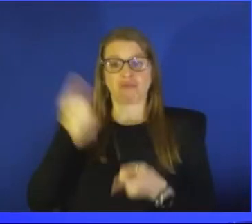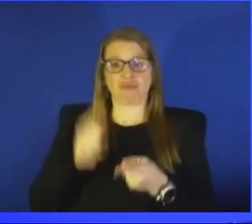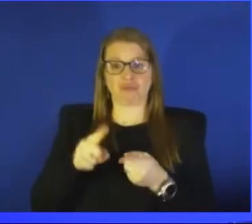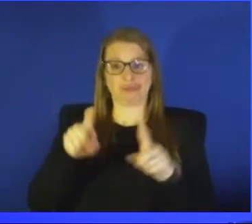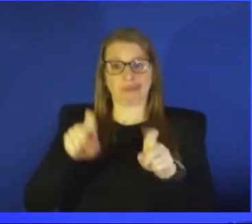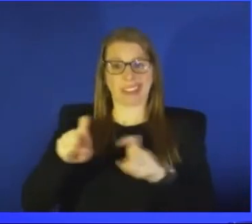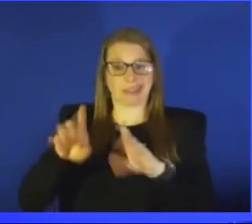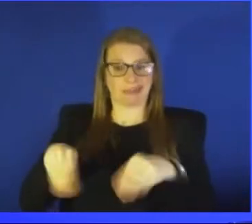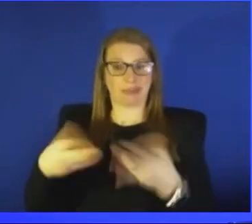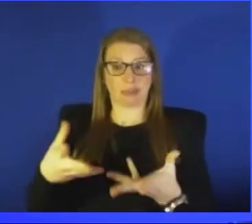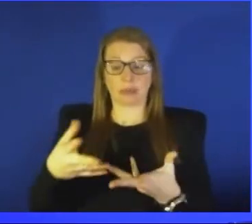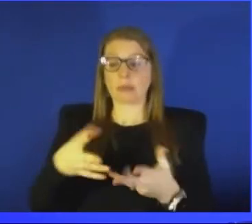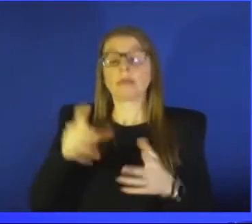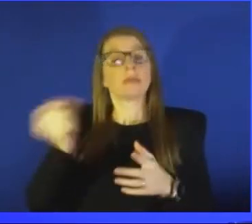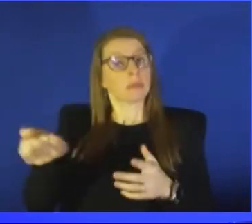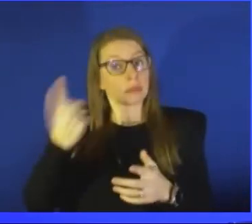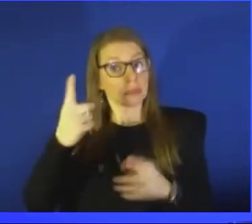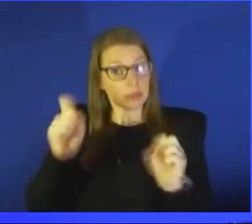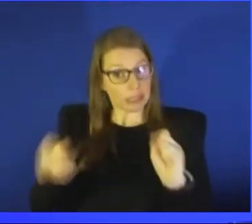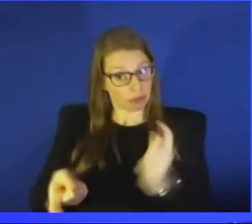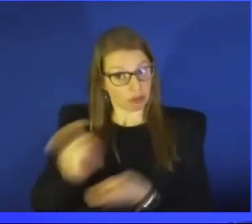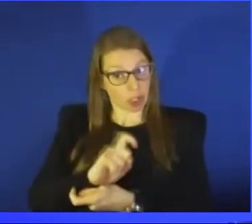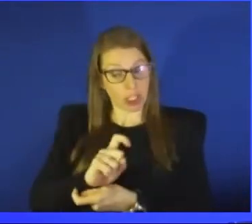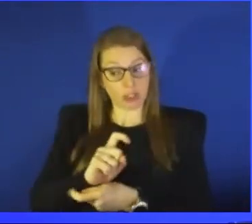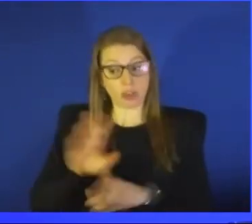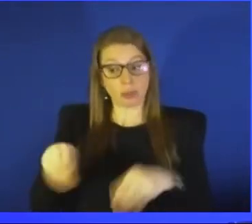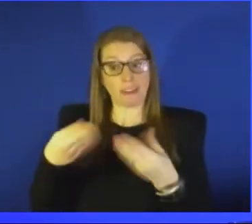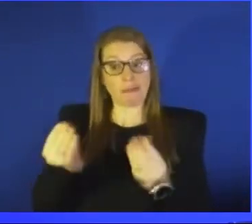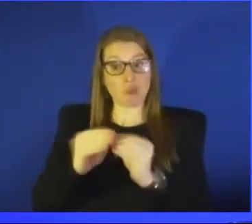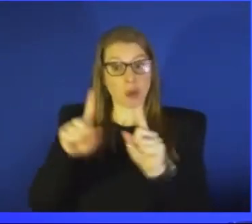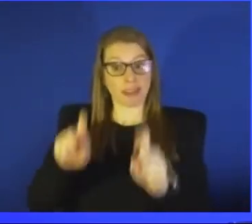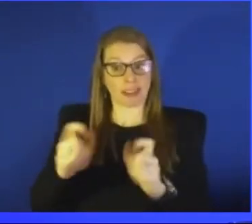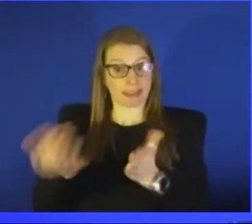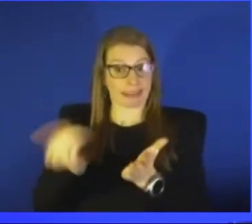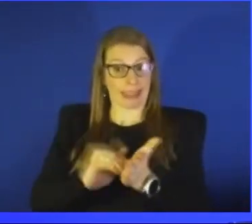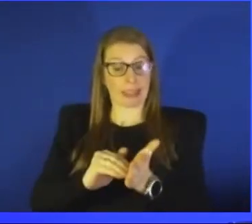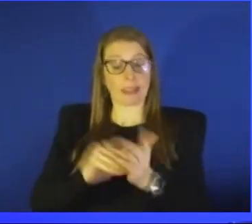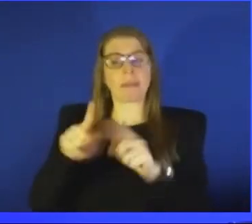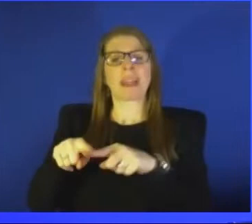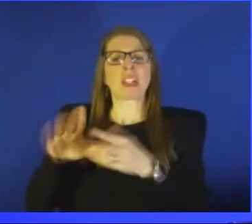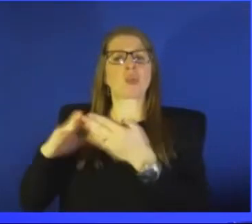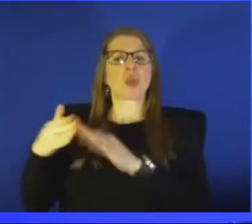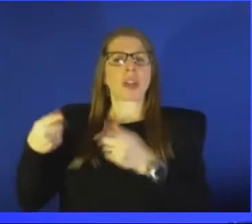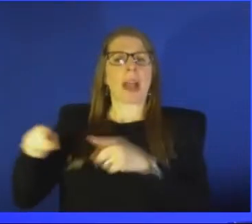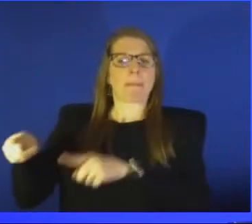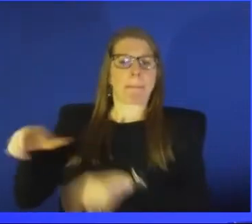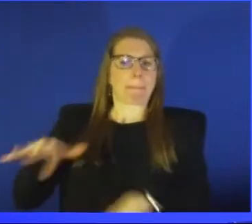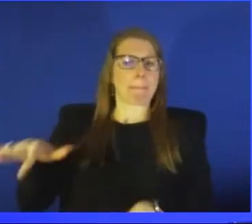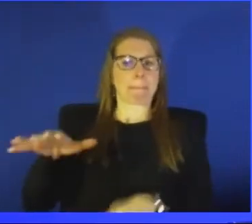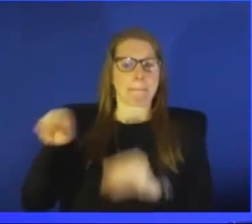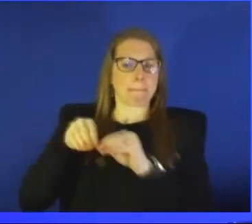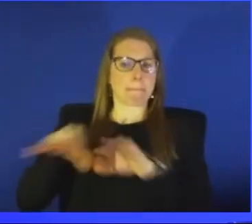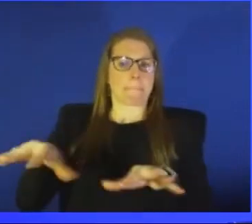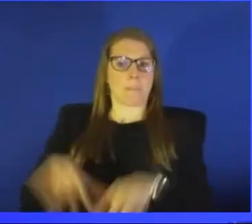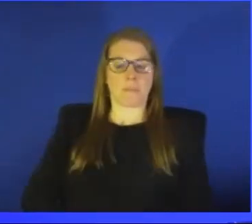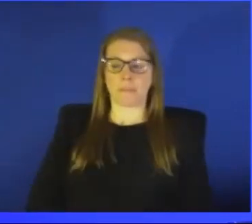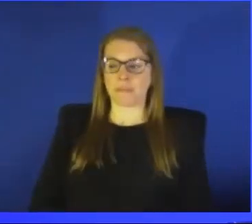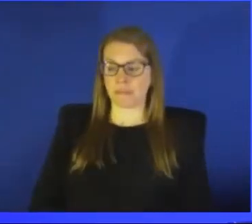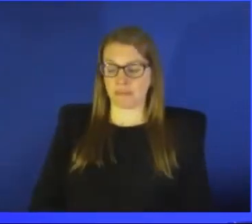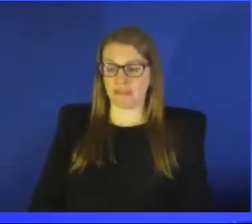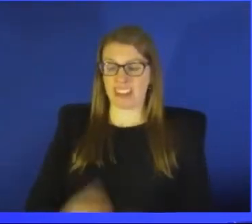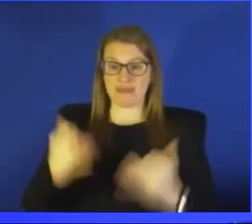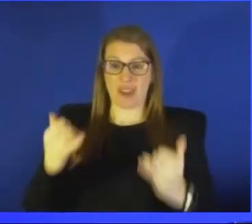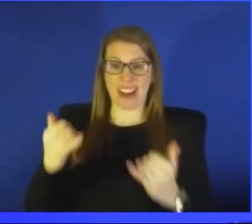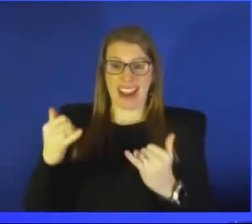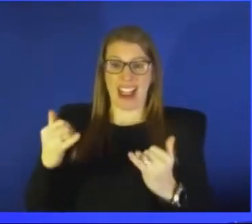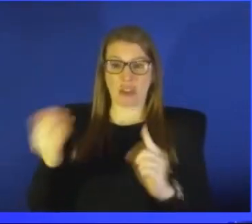in cases and hospitalizations, we will certainly do that. But right now, with the low level of community transmission,